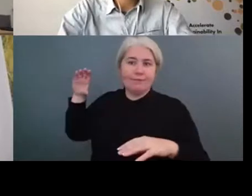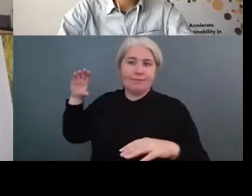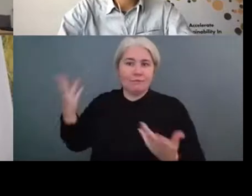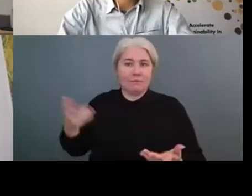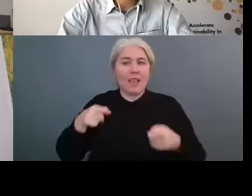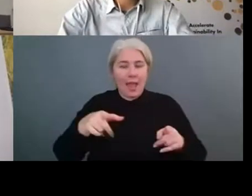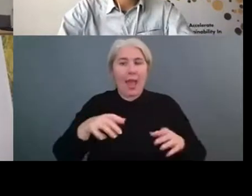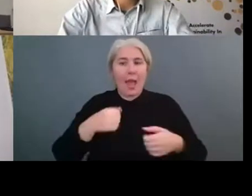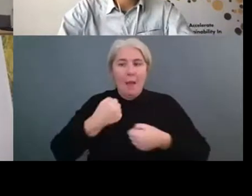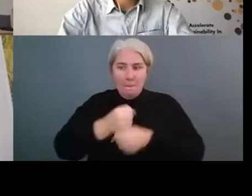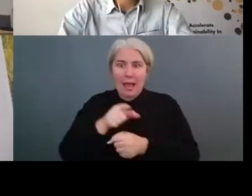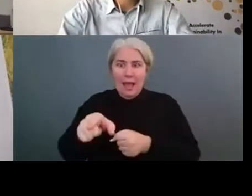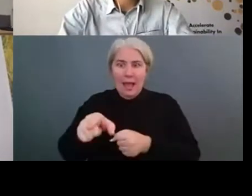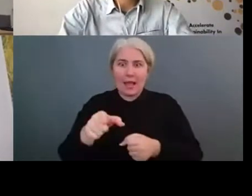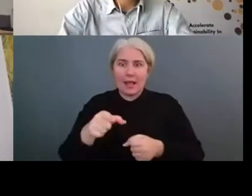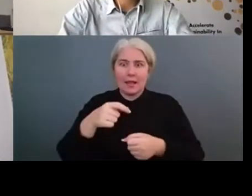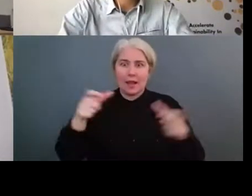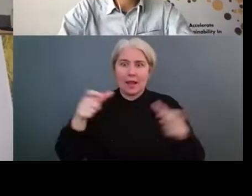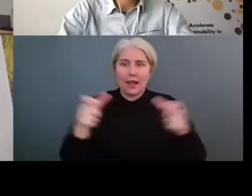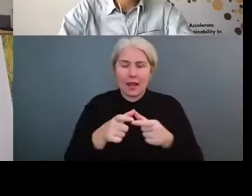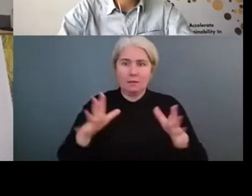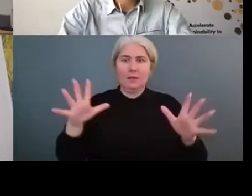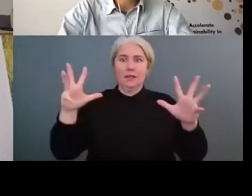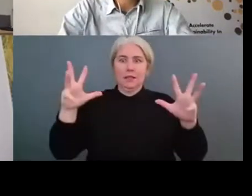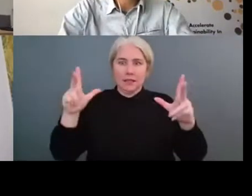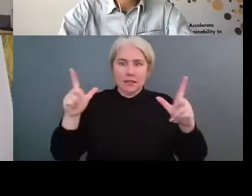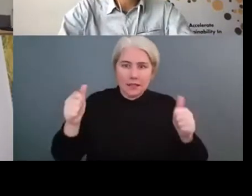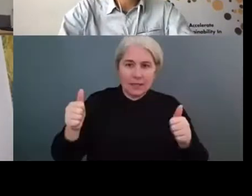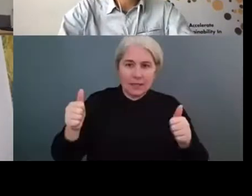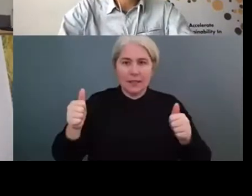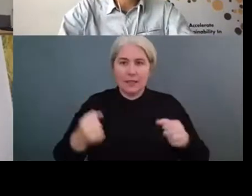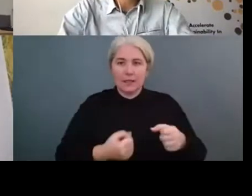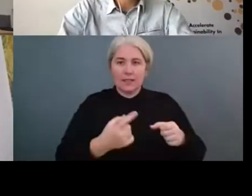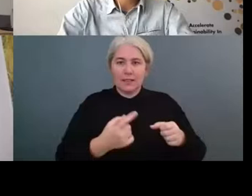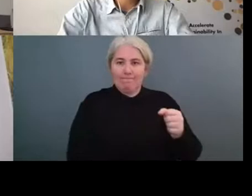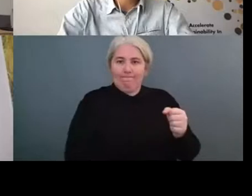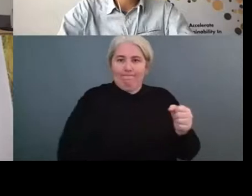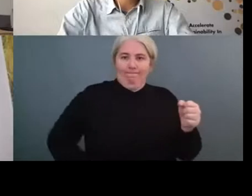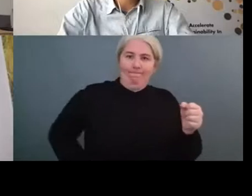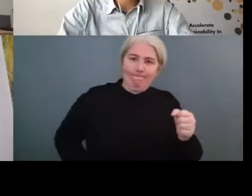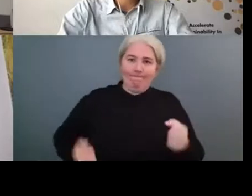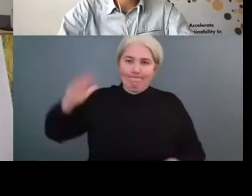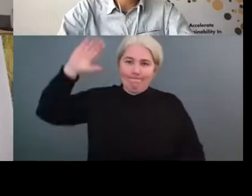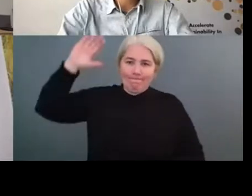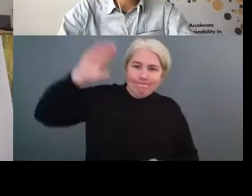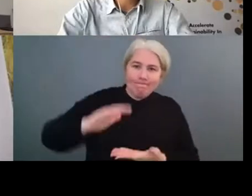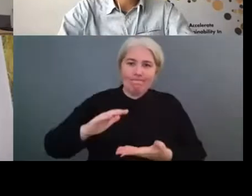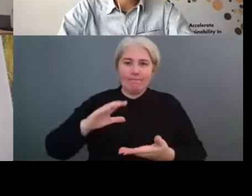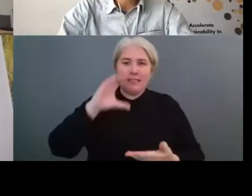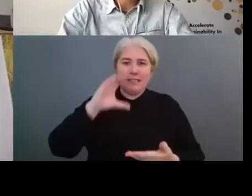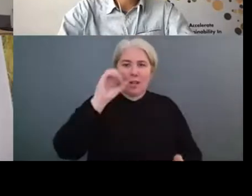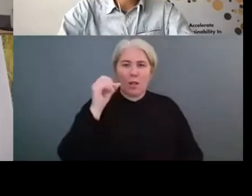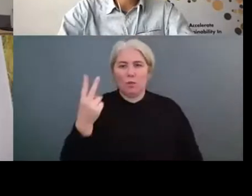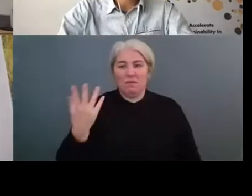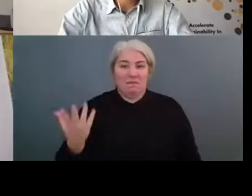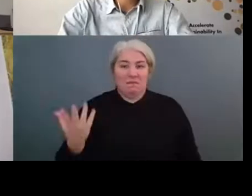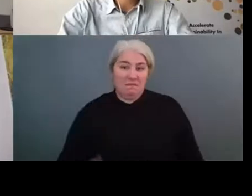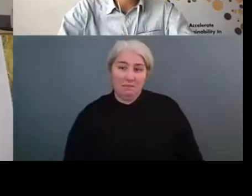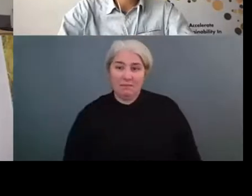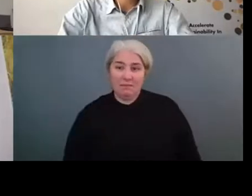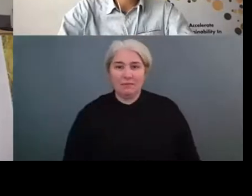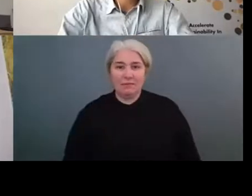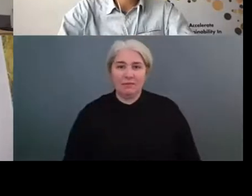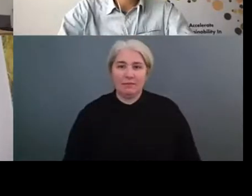as their fair share, then sustainability has to play a role. And I think the awareness of the other